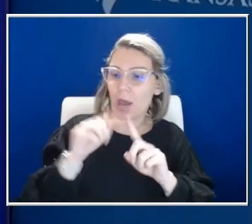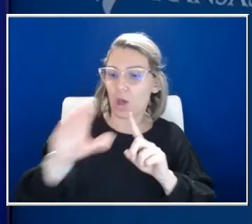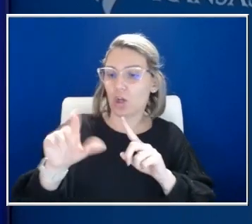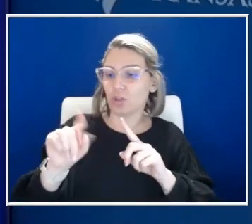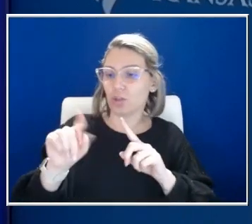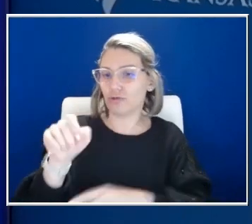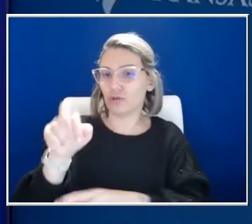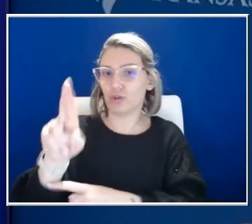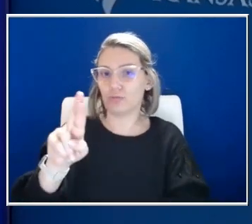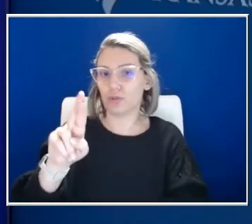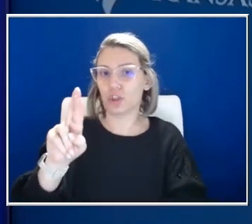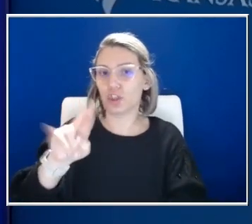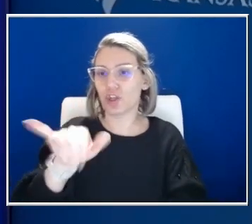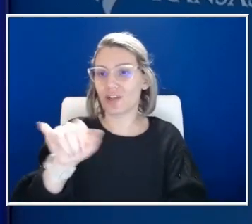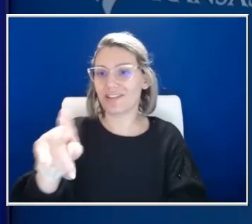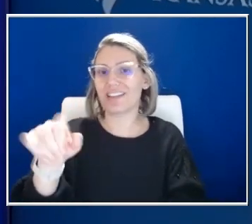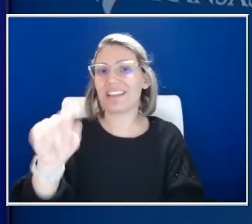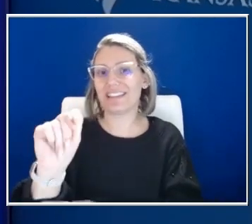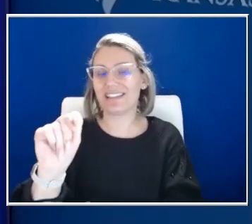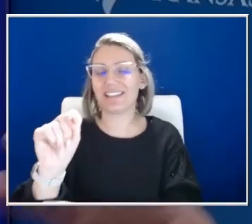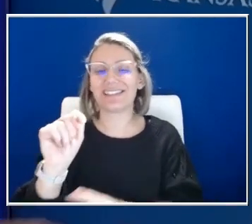made a difference. And I think